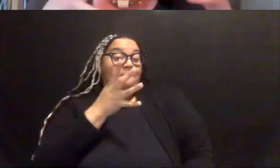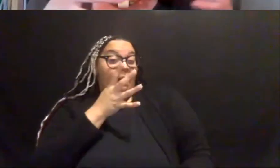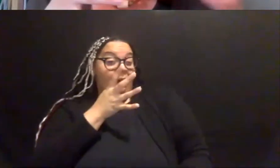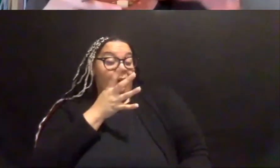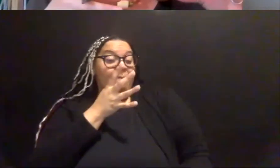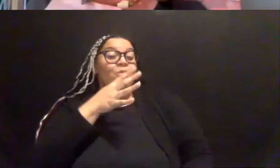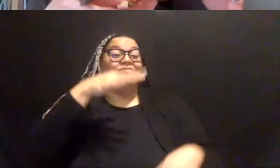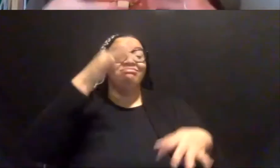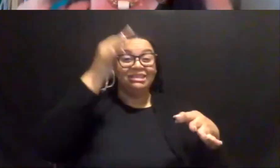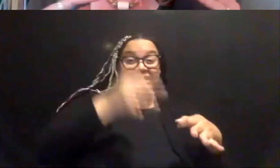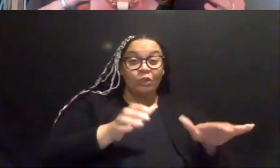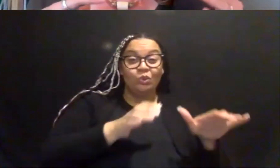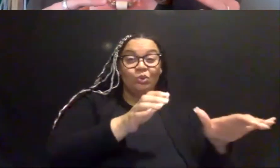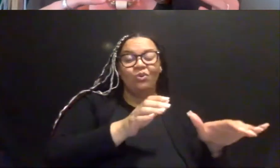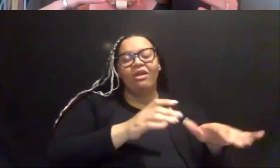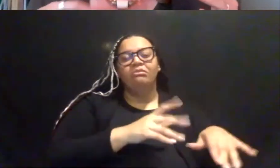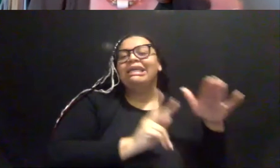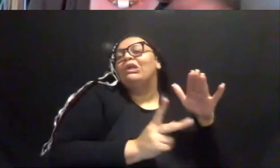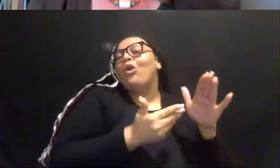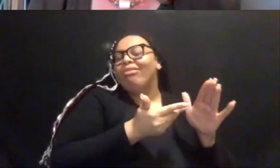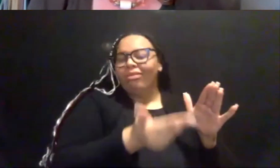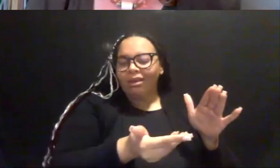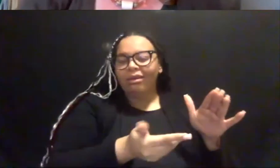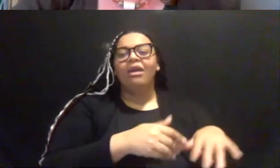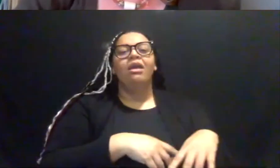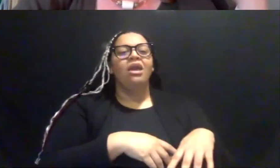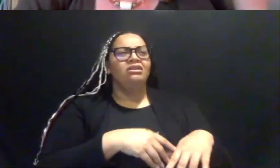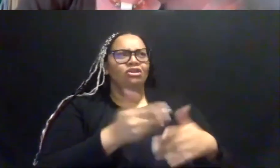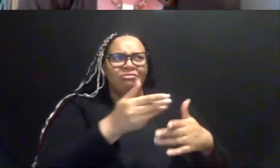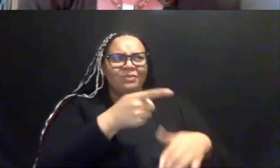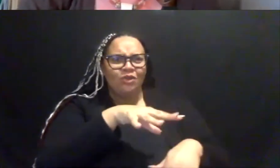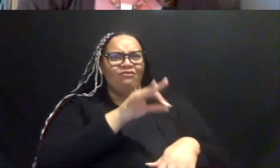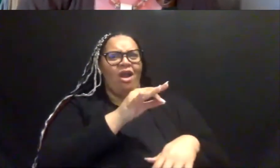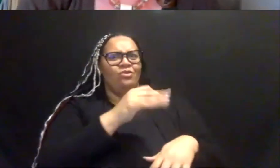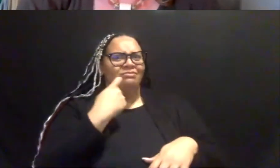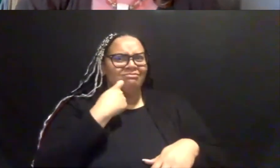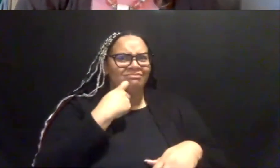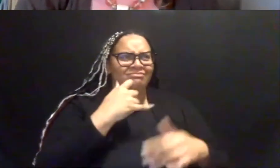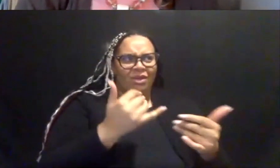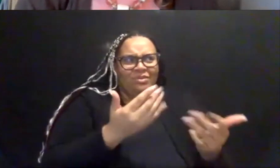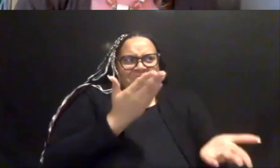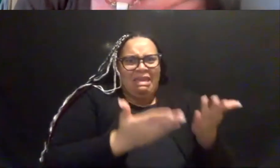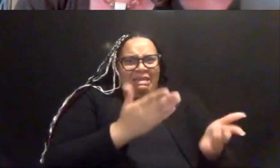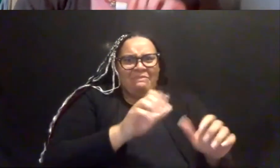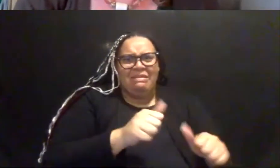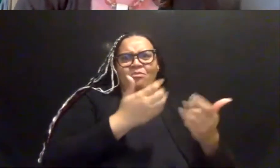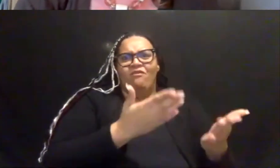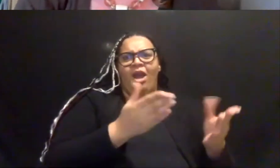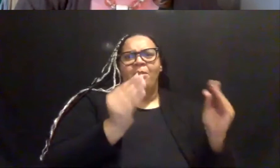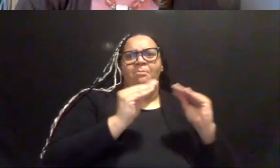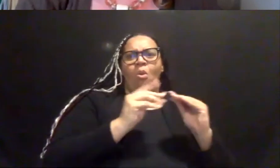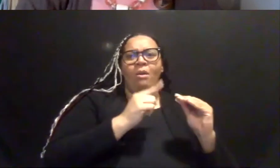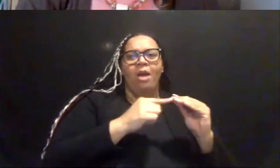of do the kindergarten thing. Is there anything that you found so far that would perhaps give us a clue into which ones